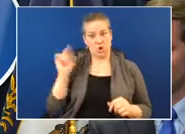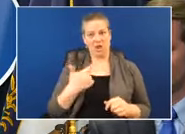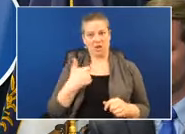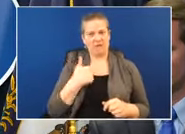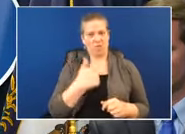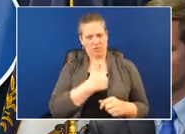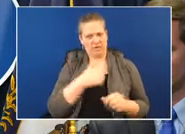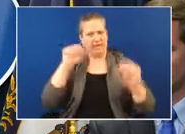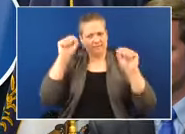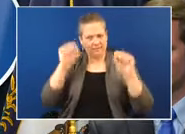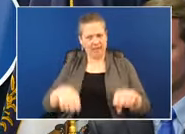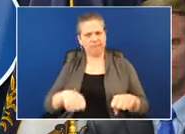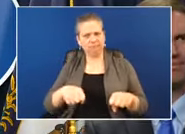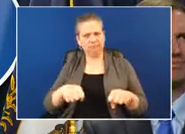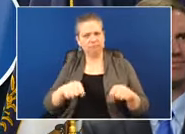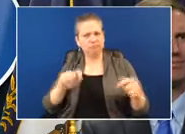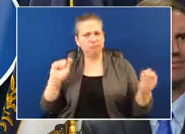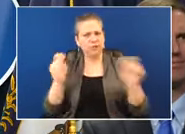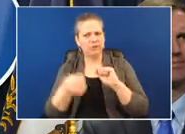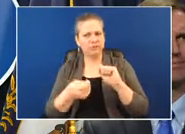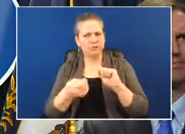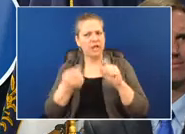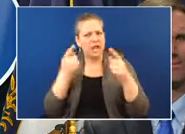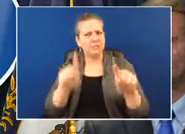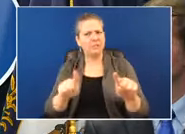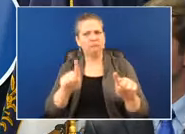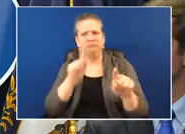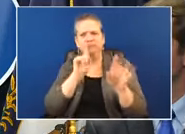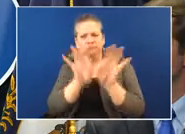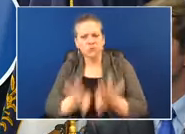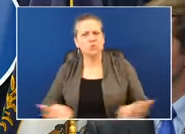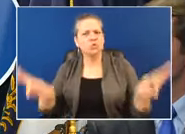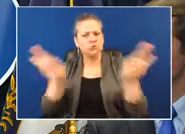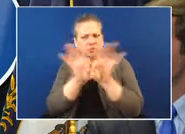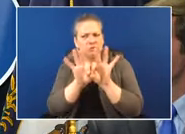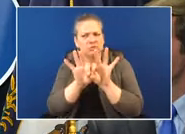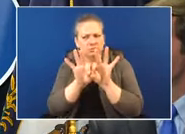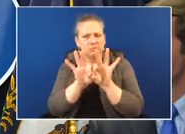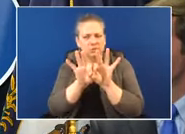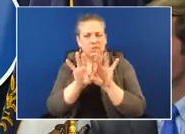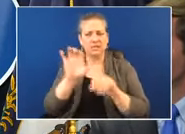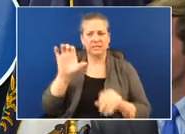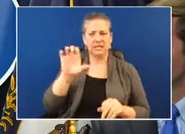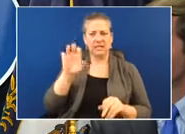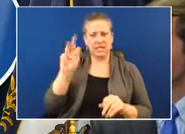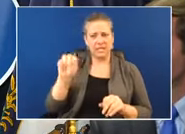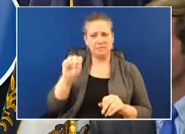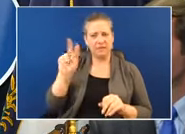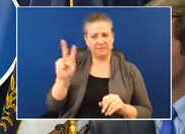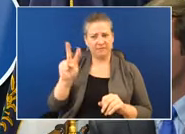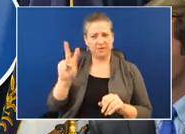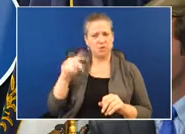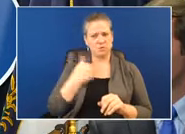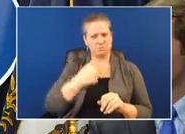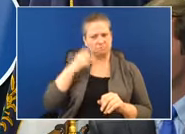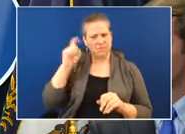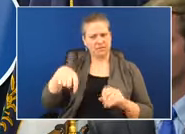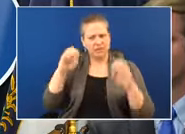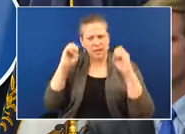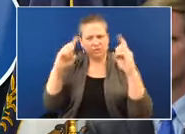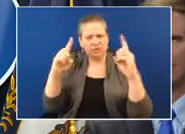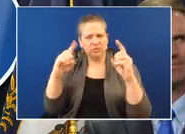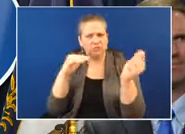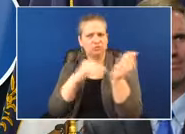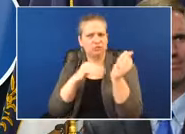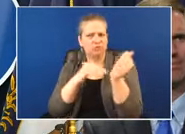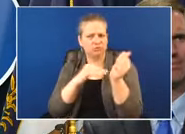change. It happens, and it's so important. CMV is something that we need to educate all doctors about, and I